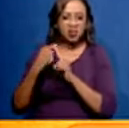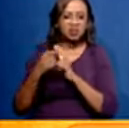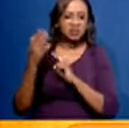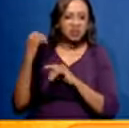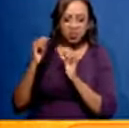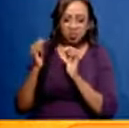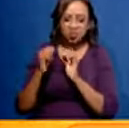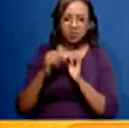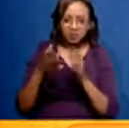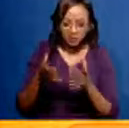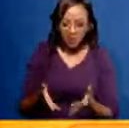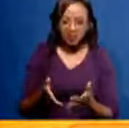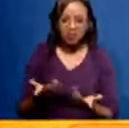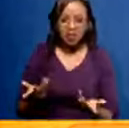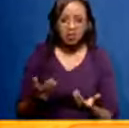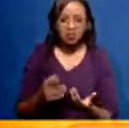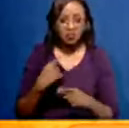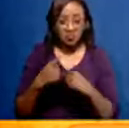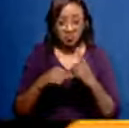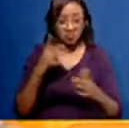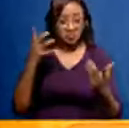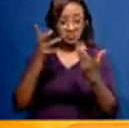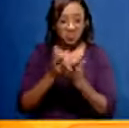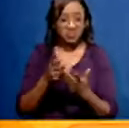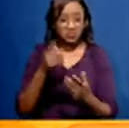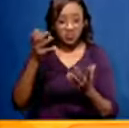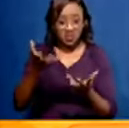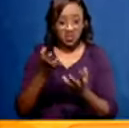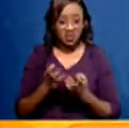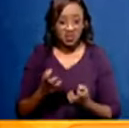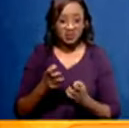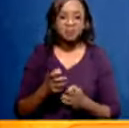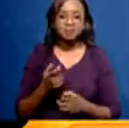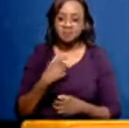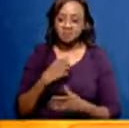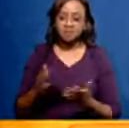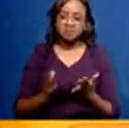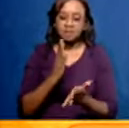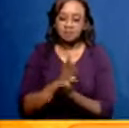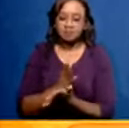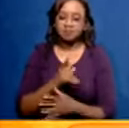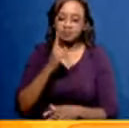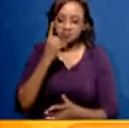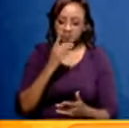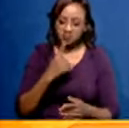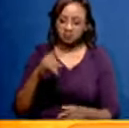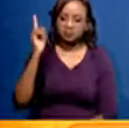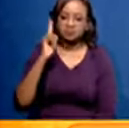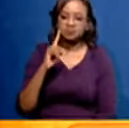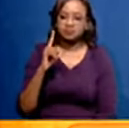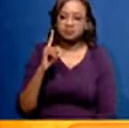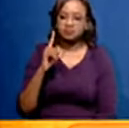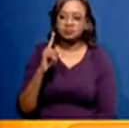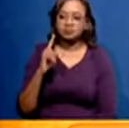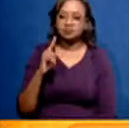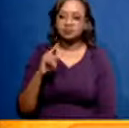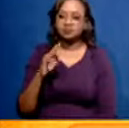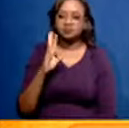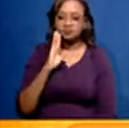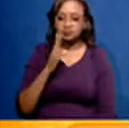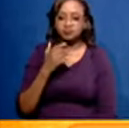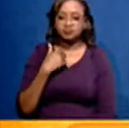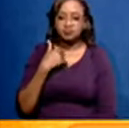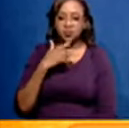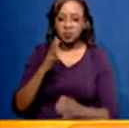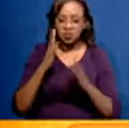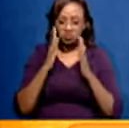purpose 5 years from now or even today. So, I mean, I want to reconfirm to this particular viewer that there is a strong focus